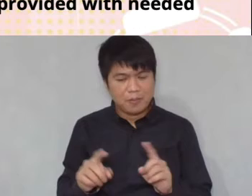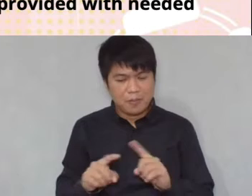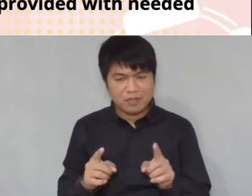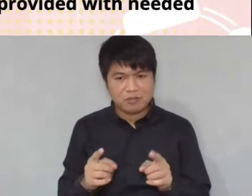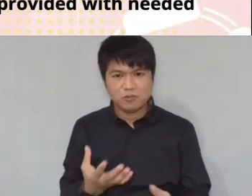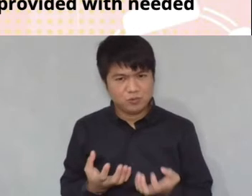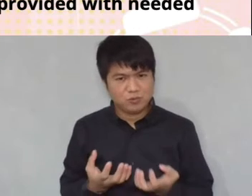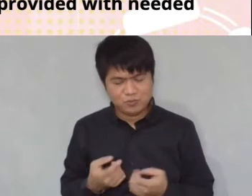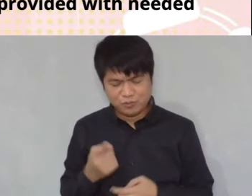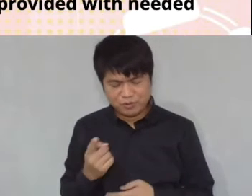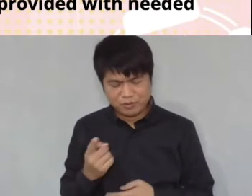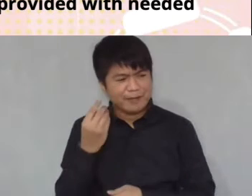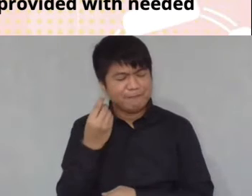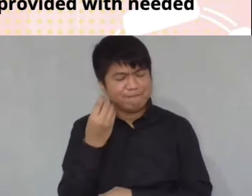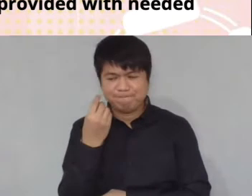muna pong